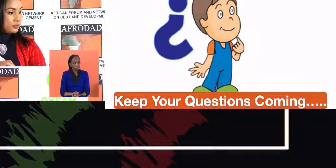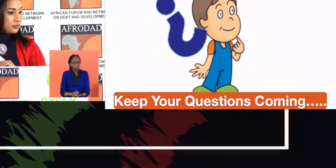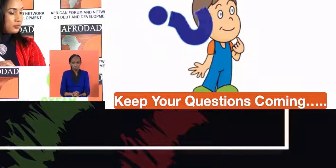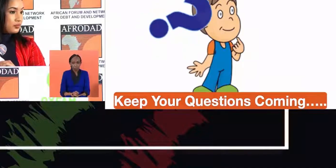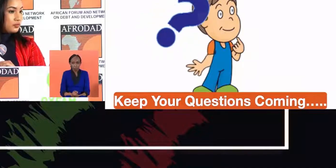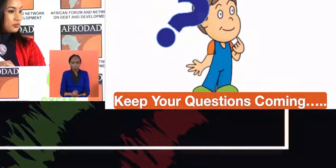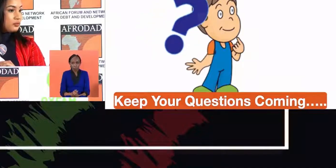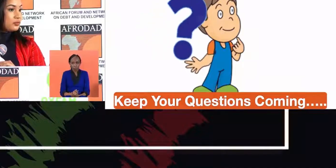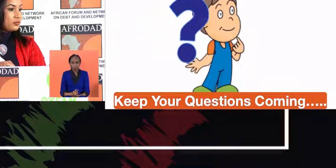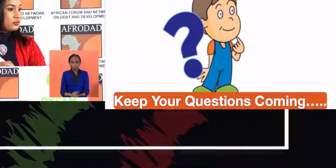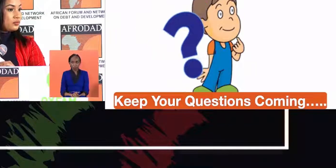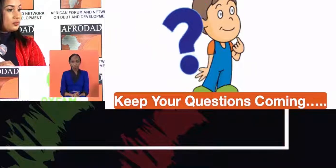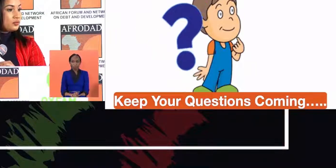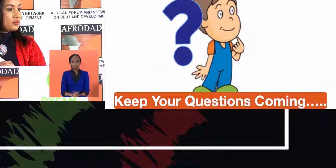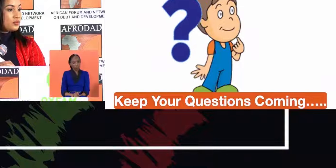On my end.